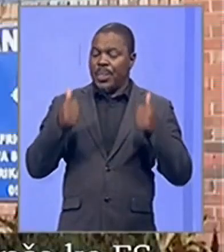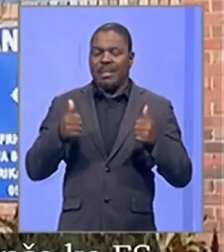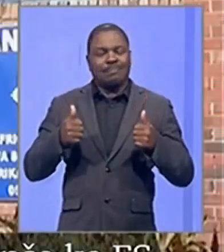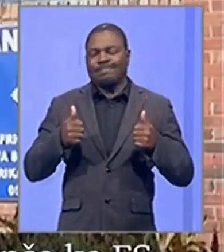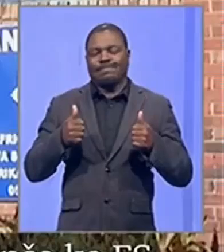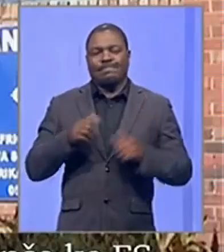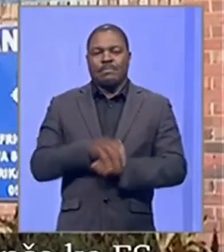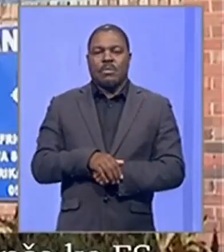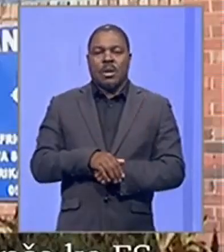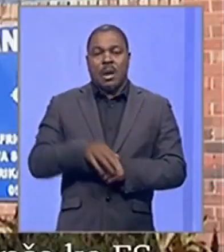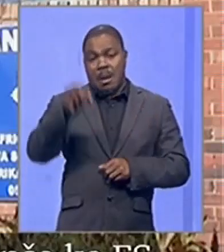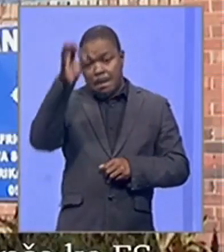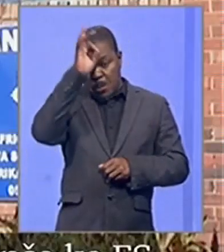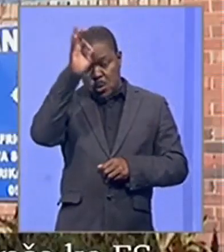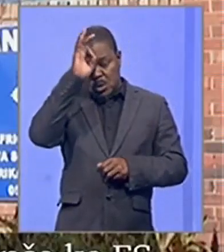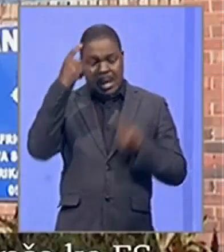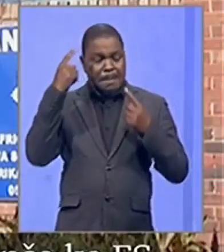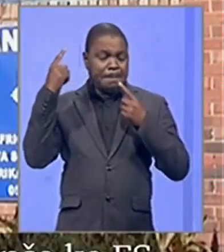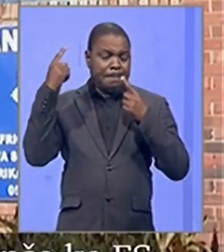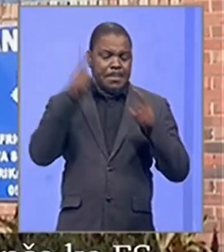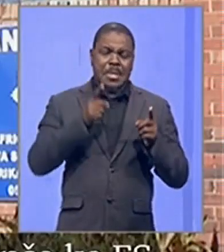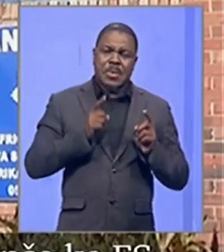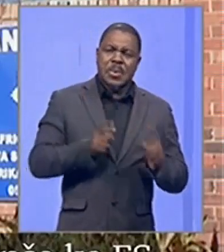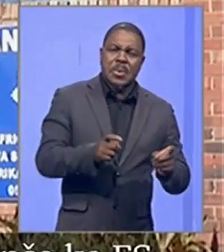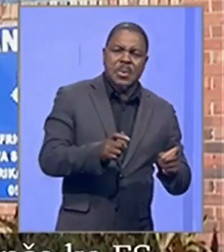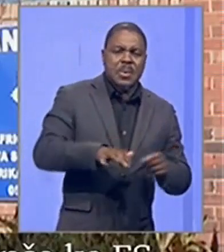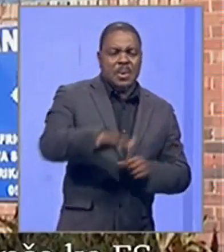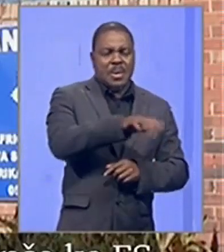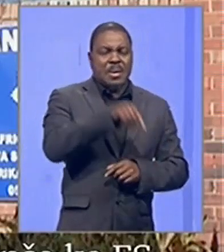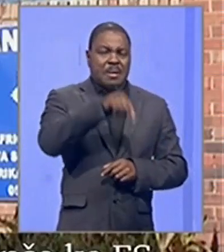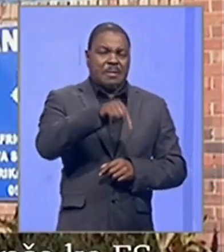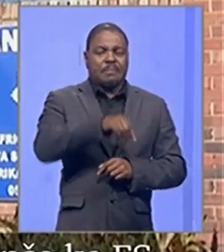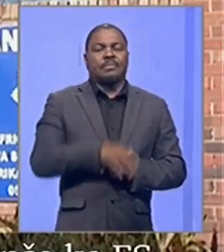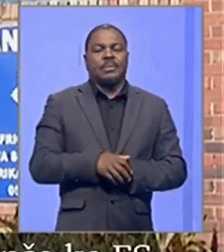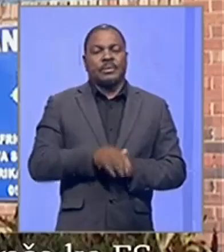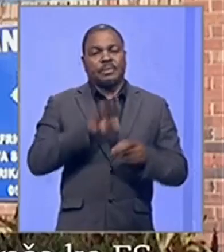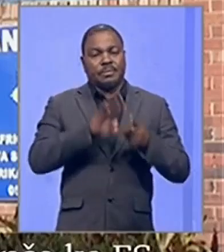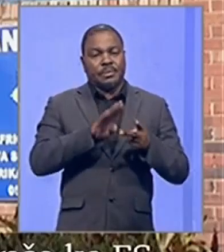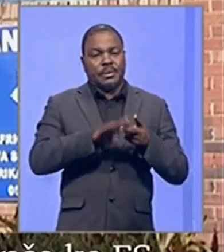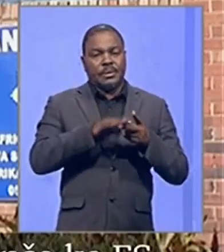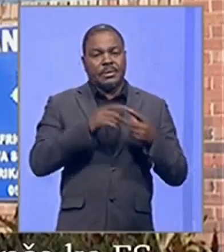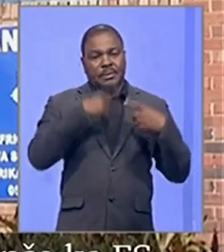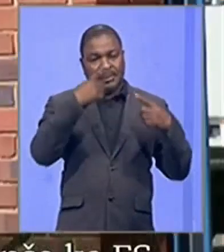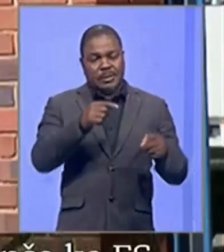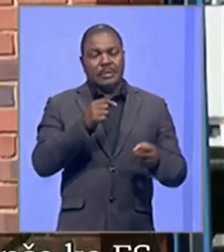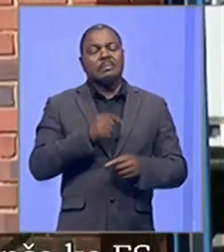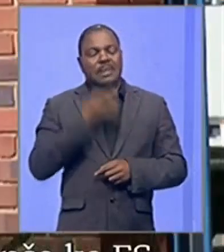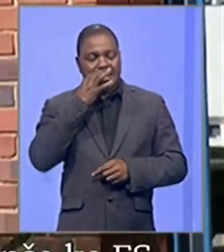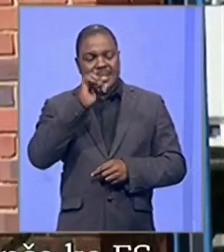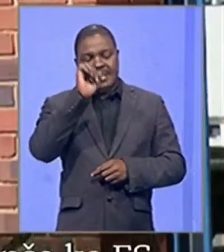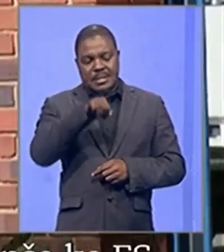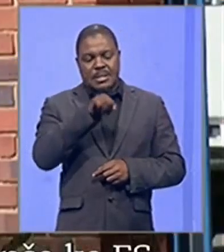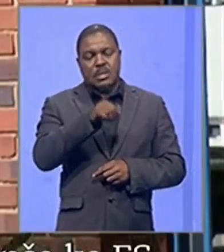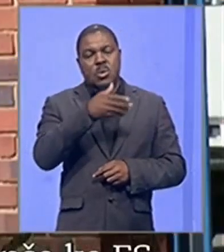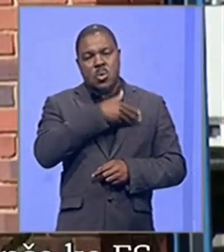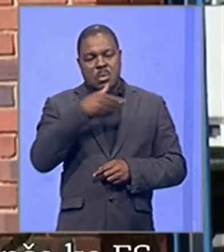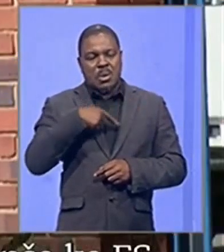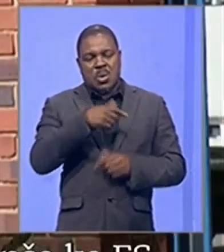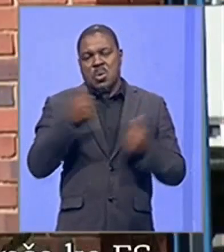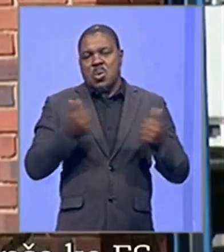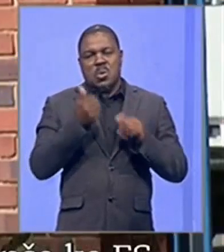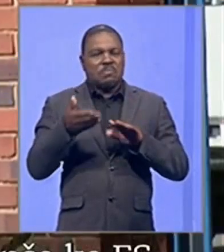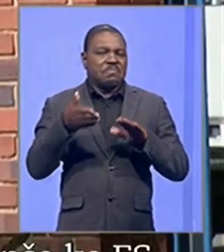hantle. Maphodisa a ile a kitimela mo tiragalo ye e diragetšego gona mo ba ile go ba netefatša ge mosadi yo a setše a